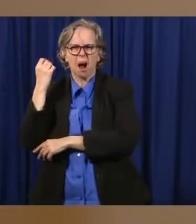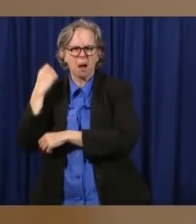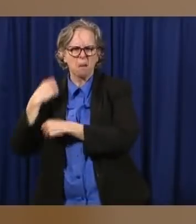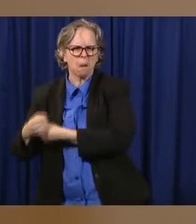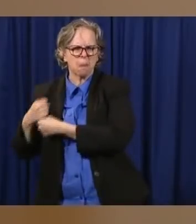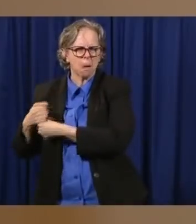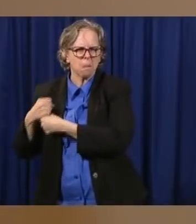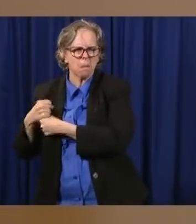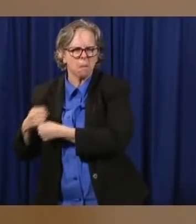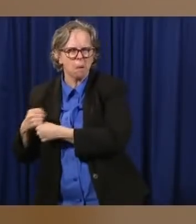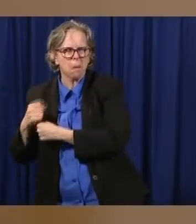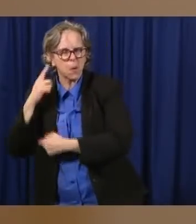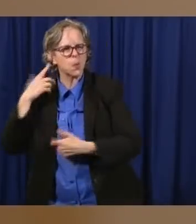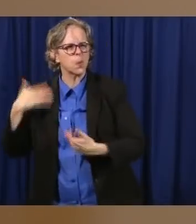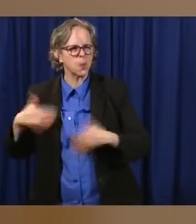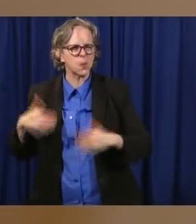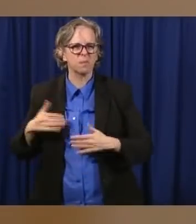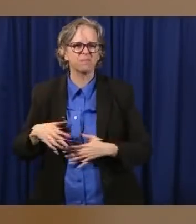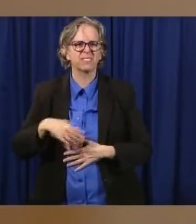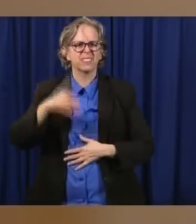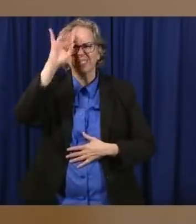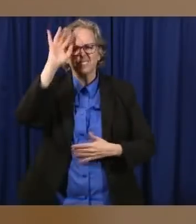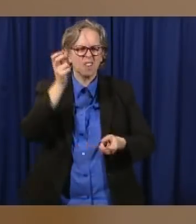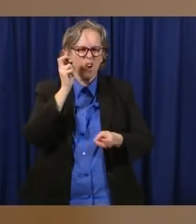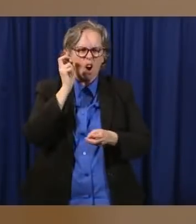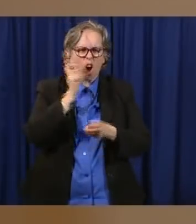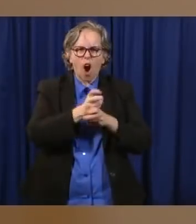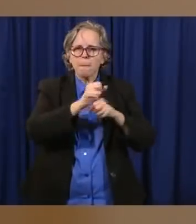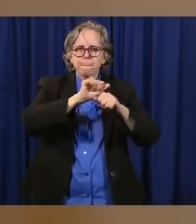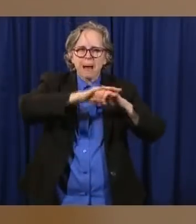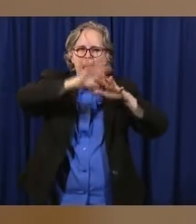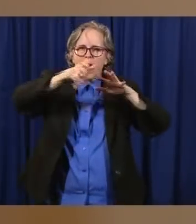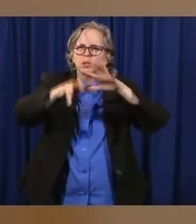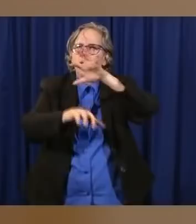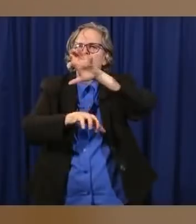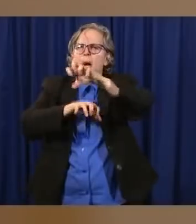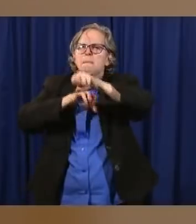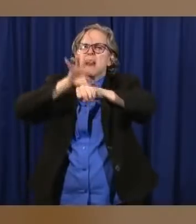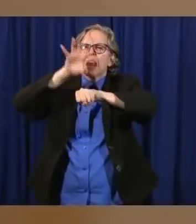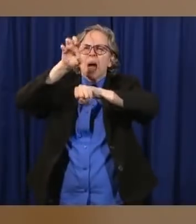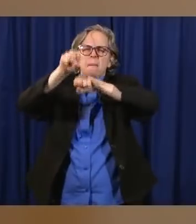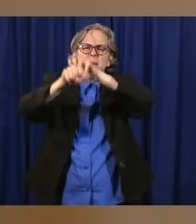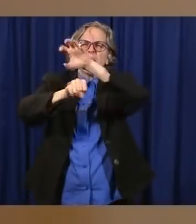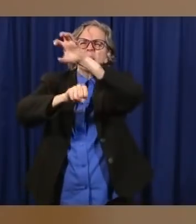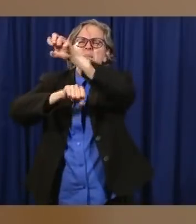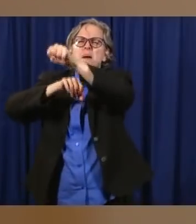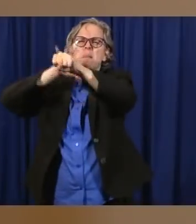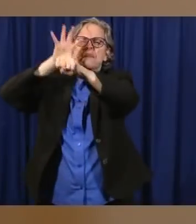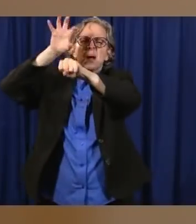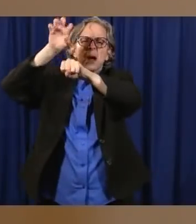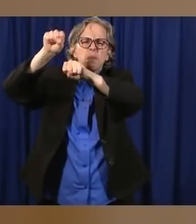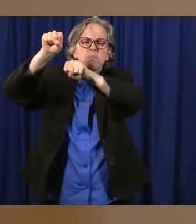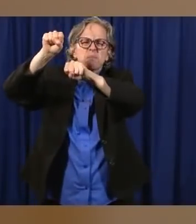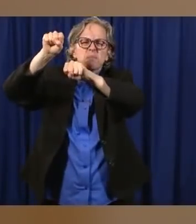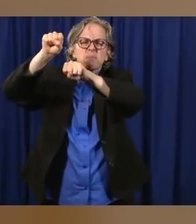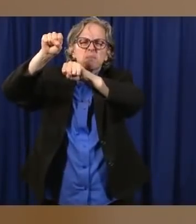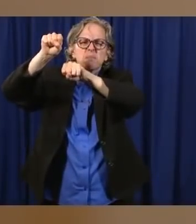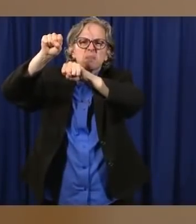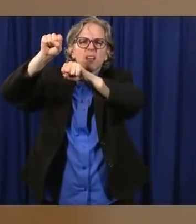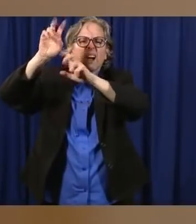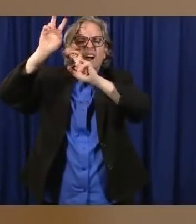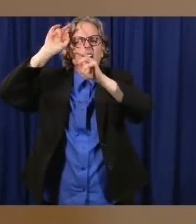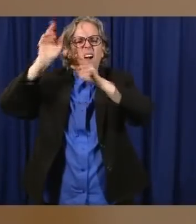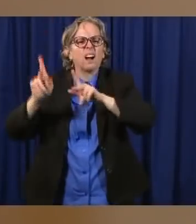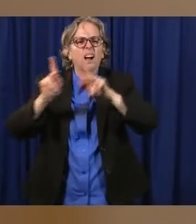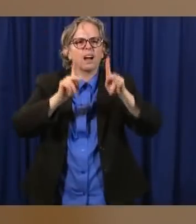hard mountain to climb, everyone. My husband and I, we talked a lot about the climbing the Mount Everest analogy.